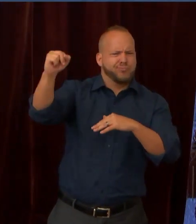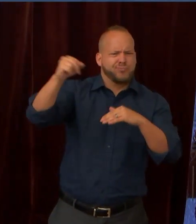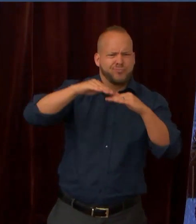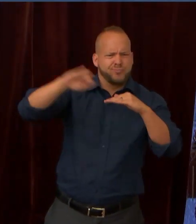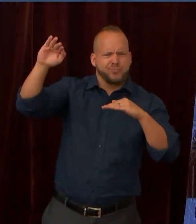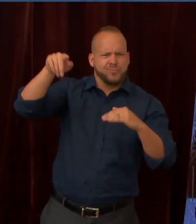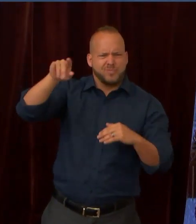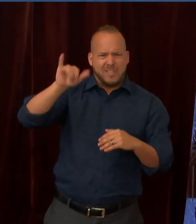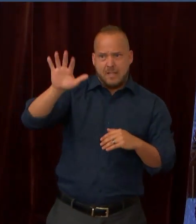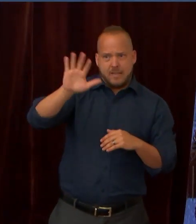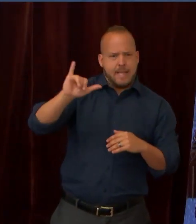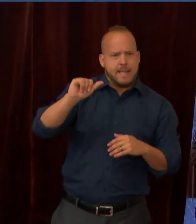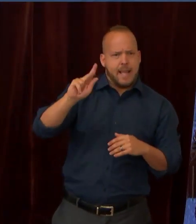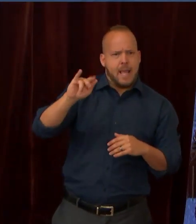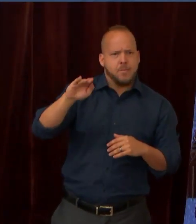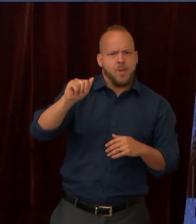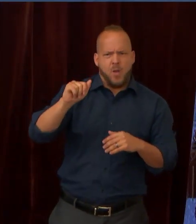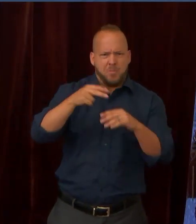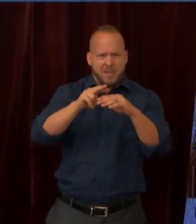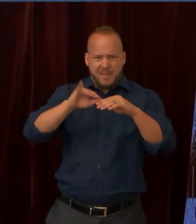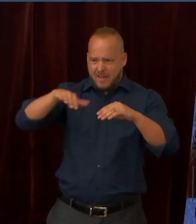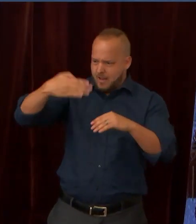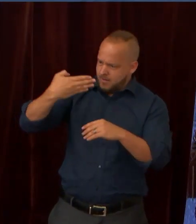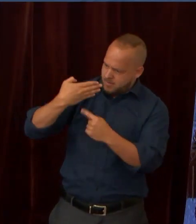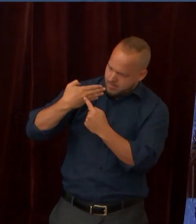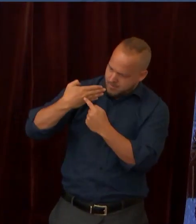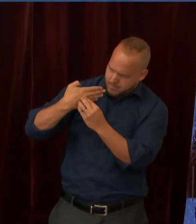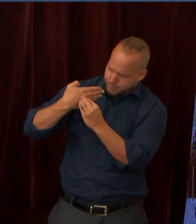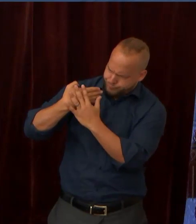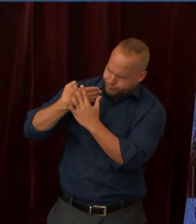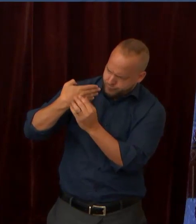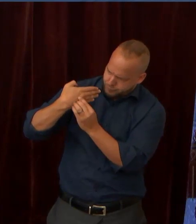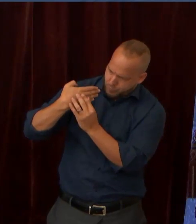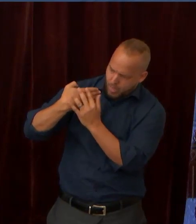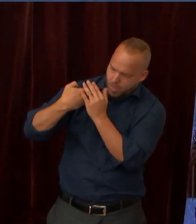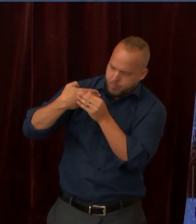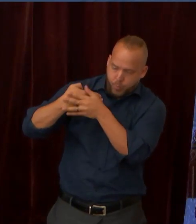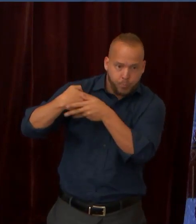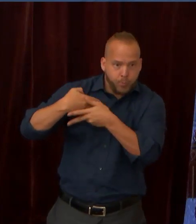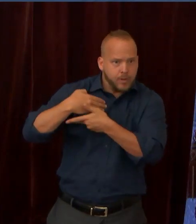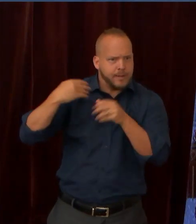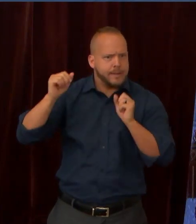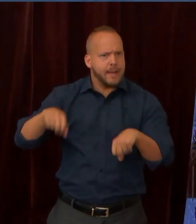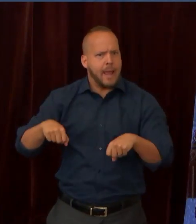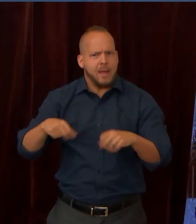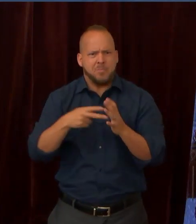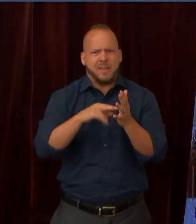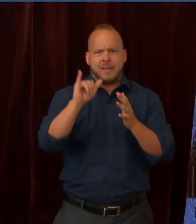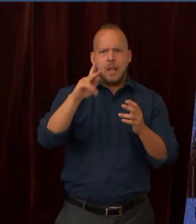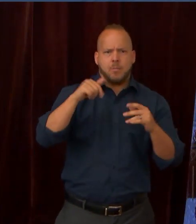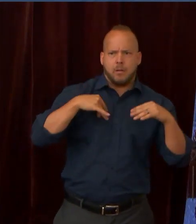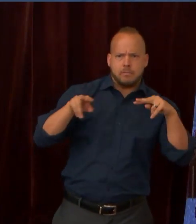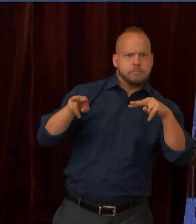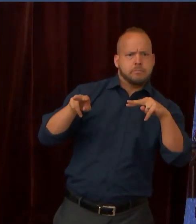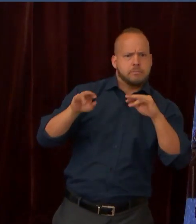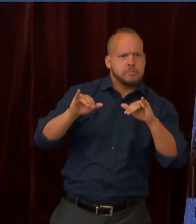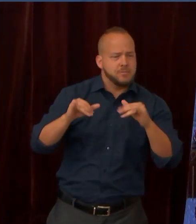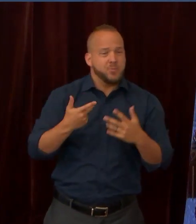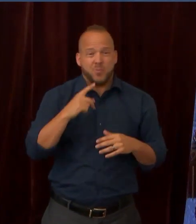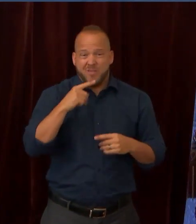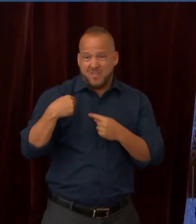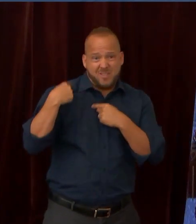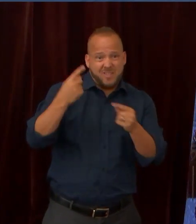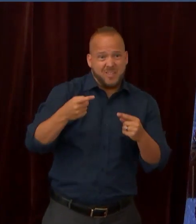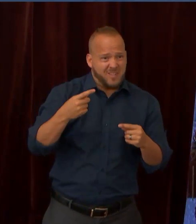some different provisions. We believe they are commensurate with ours. And I may note that in the last week or two,